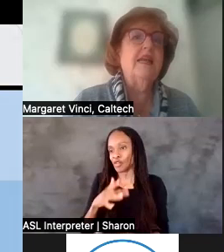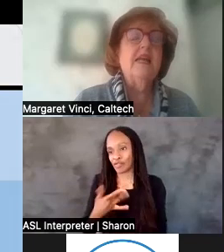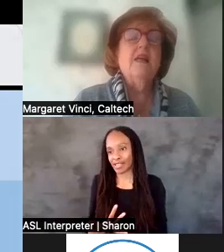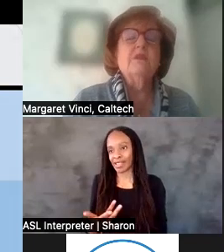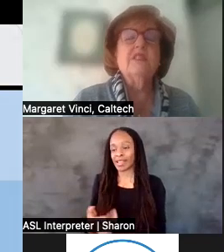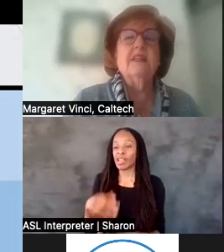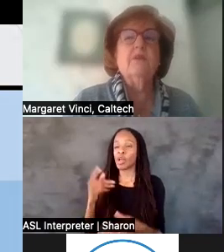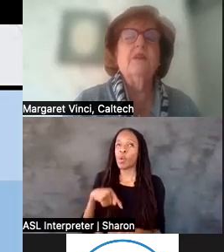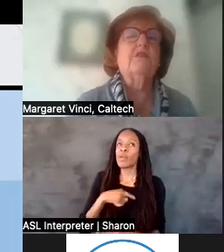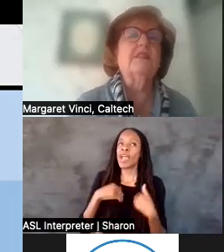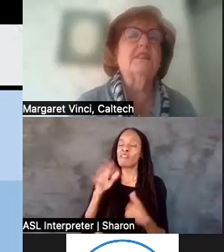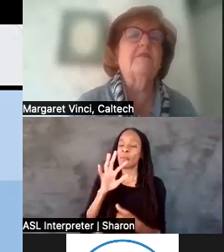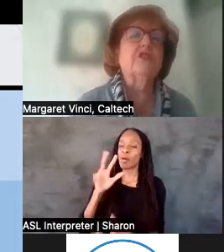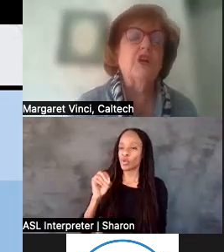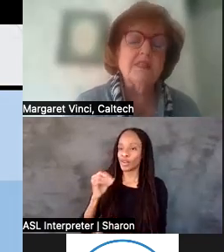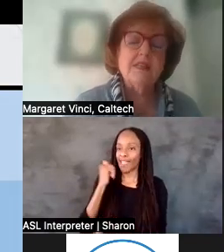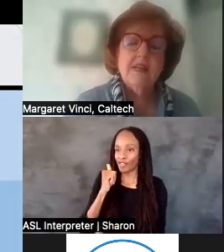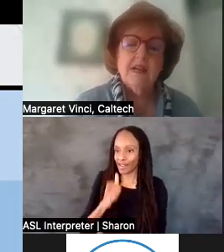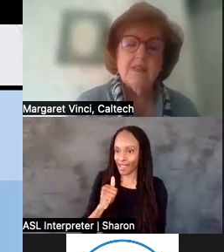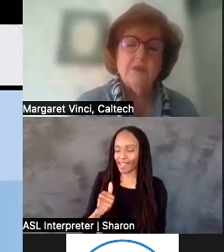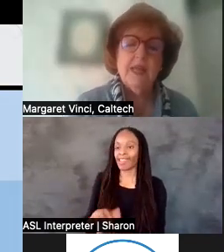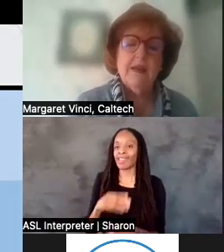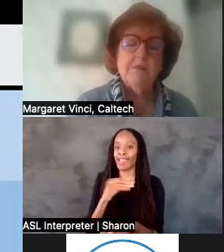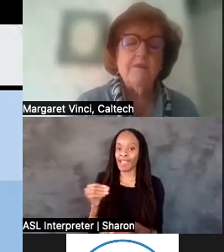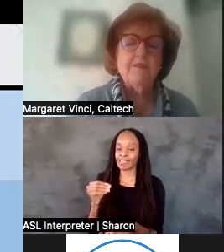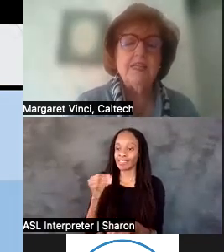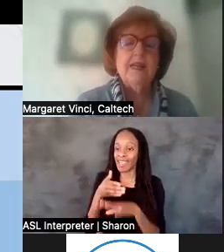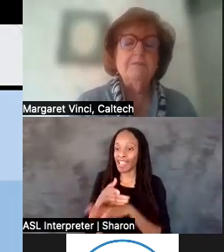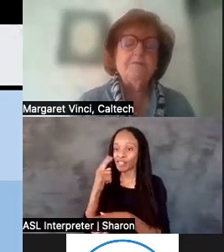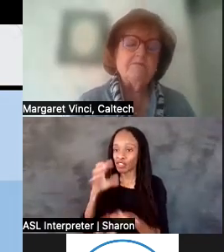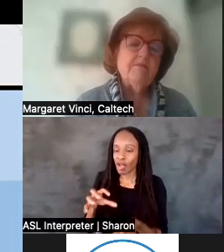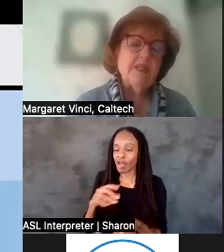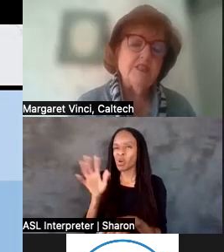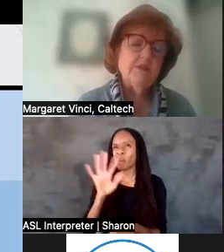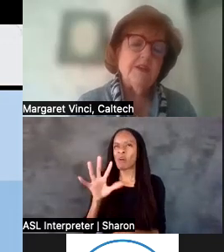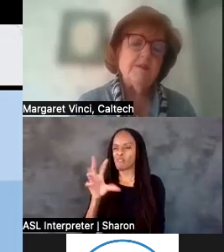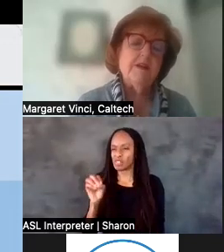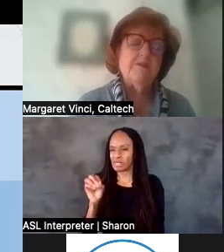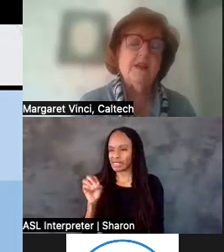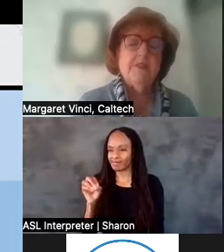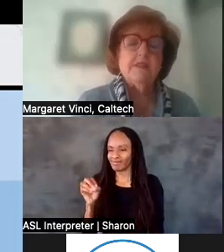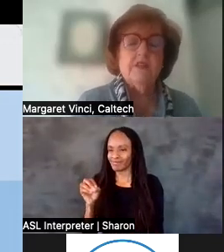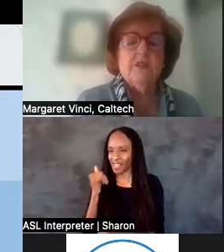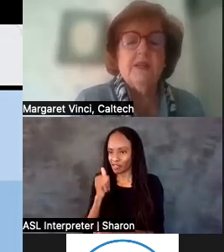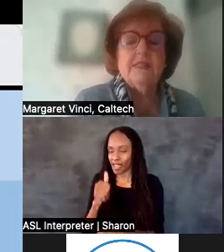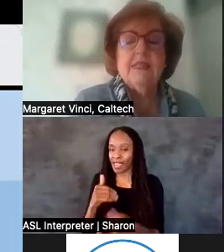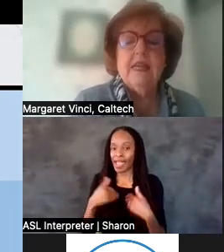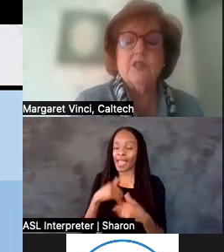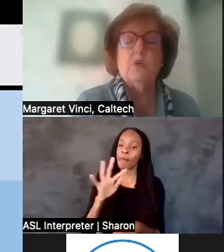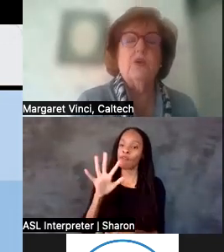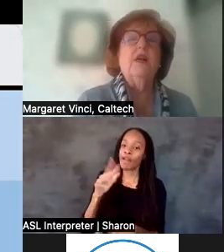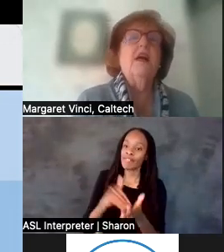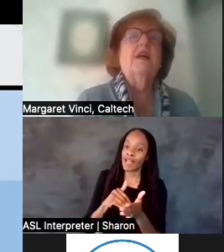30 a day. We're still getting ridge crest aftershocks. So we have about 50 a day. So we've had about 5,000 earthquakes